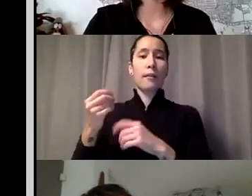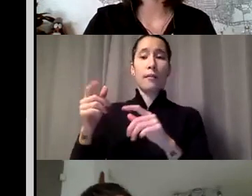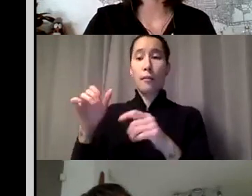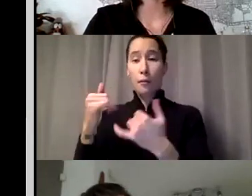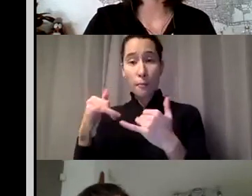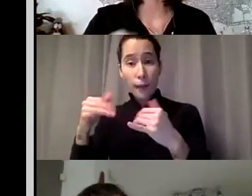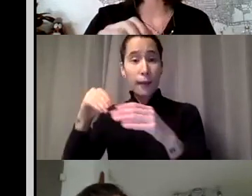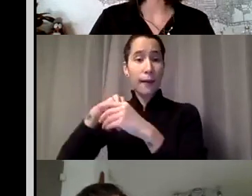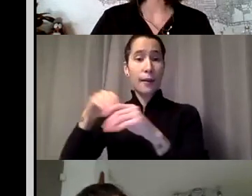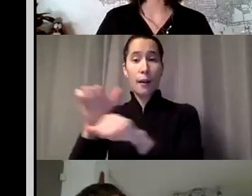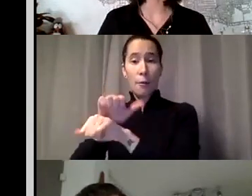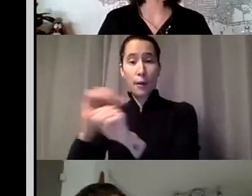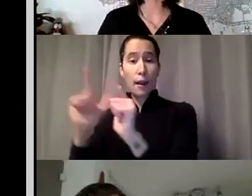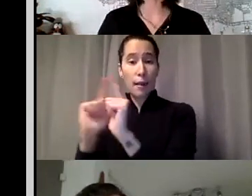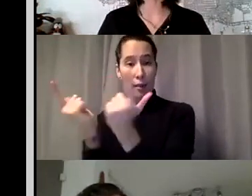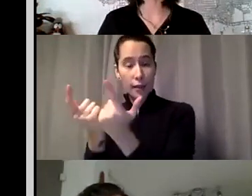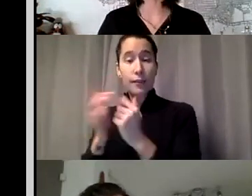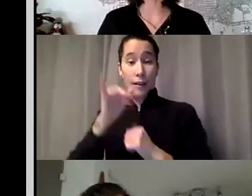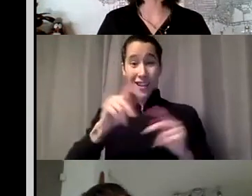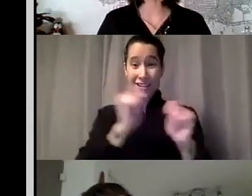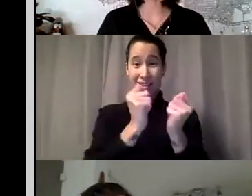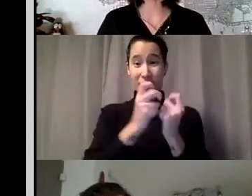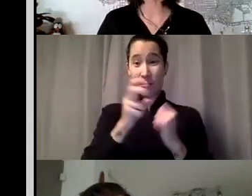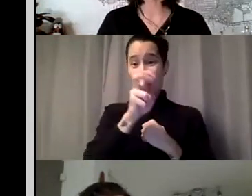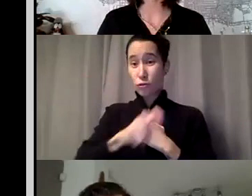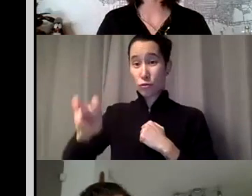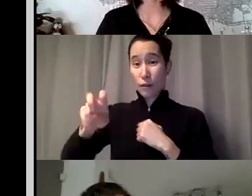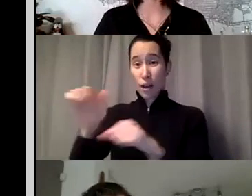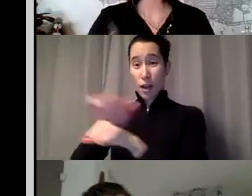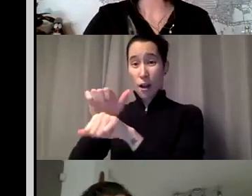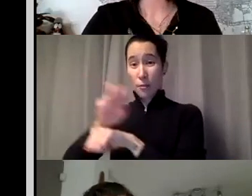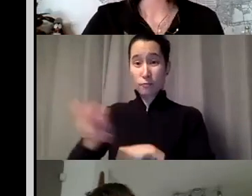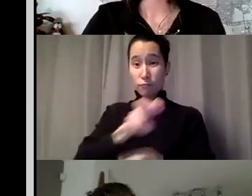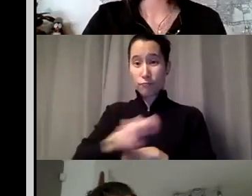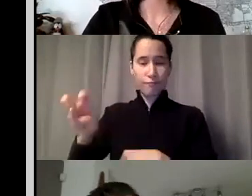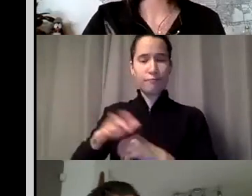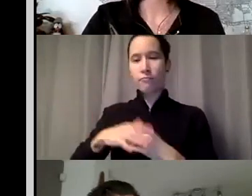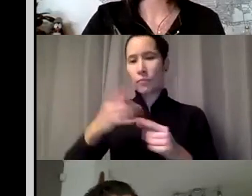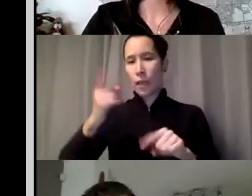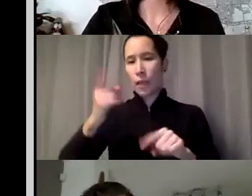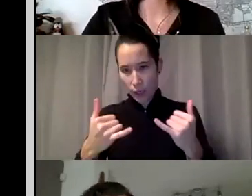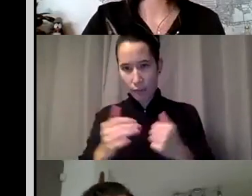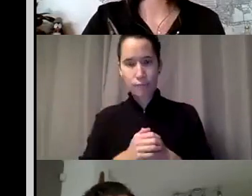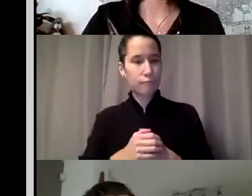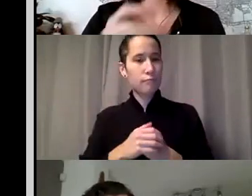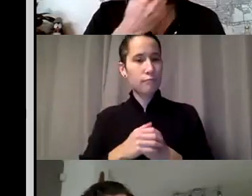that team cannot travel to Alberta for the purpose of sport at this time at any level